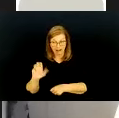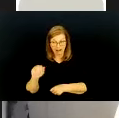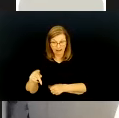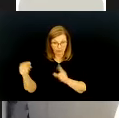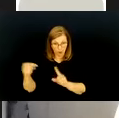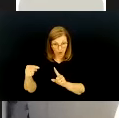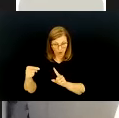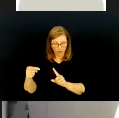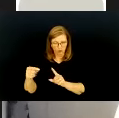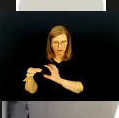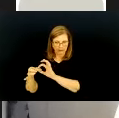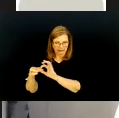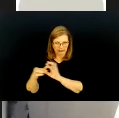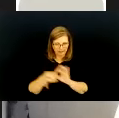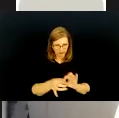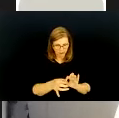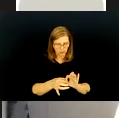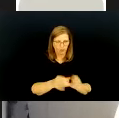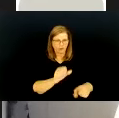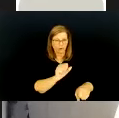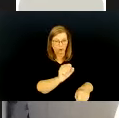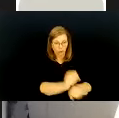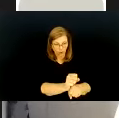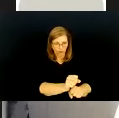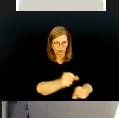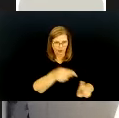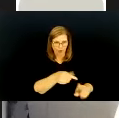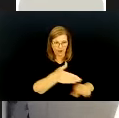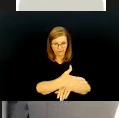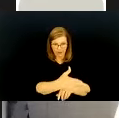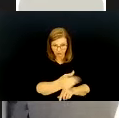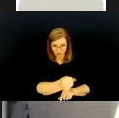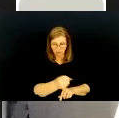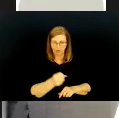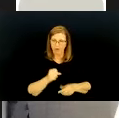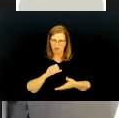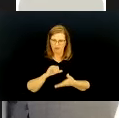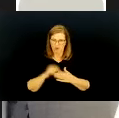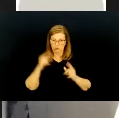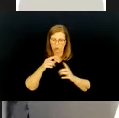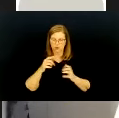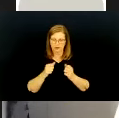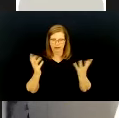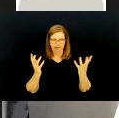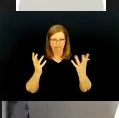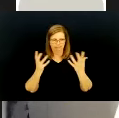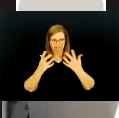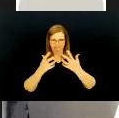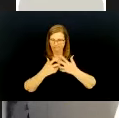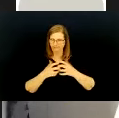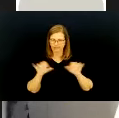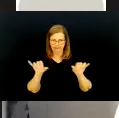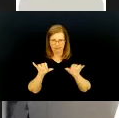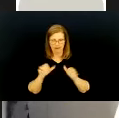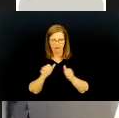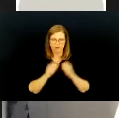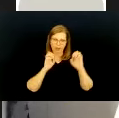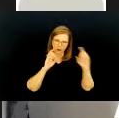their post-secondary and workforce goals, these goals could easily align with the education, training,